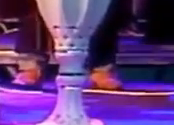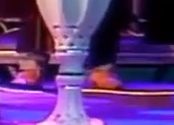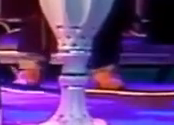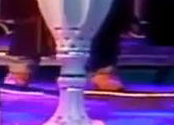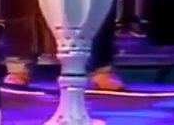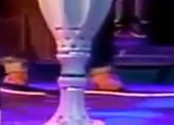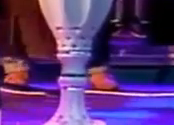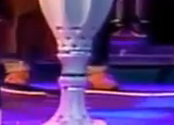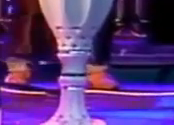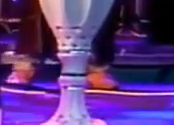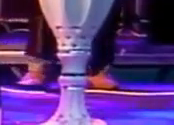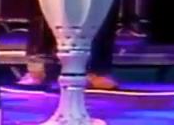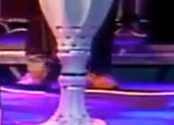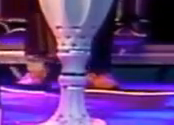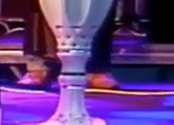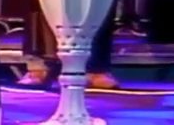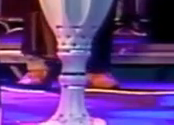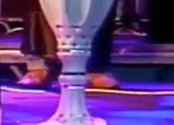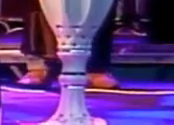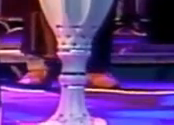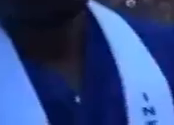Let's clap our hands to Lord Jesus.